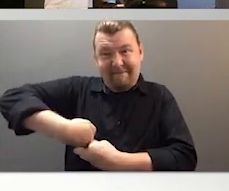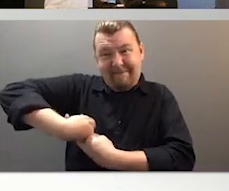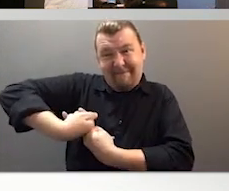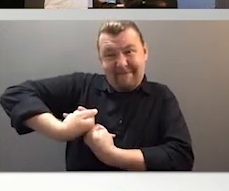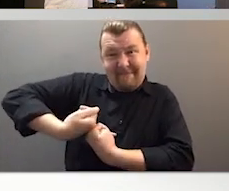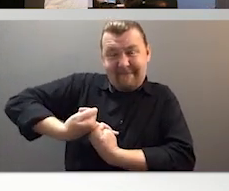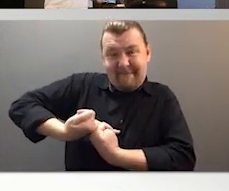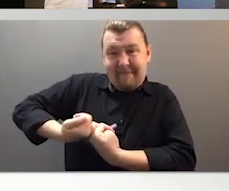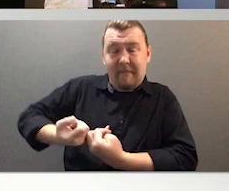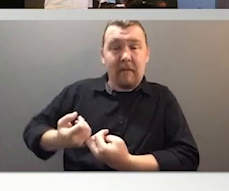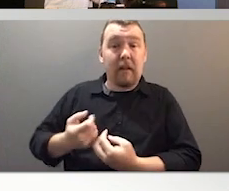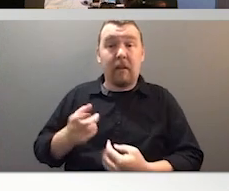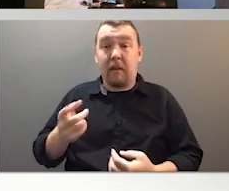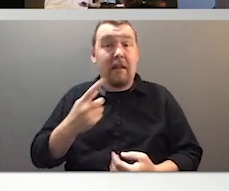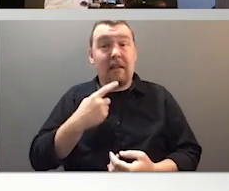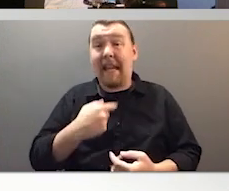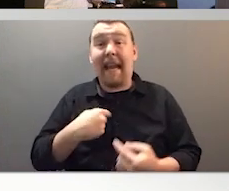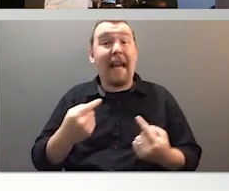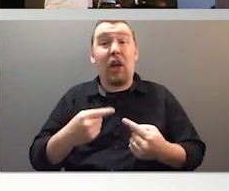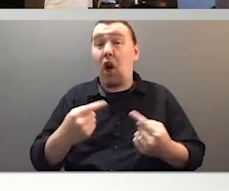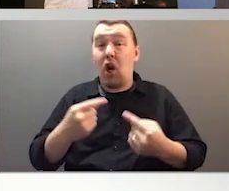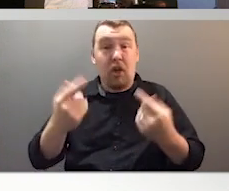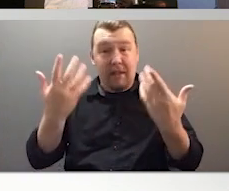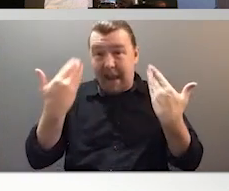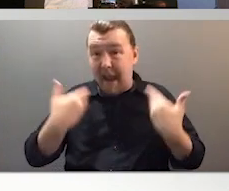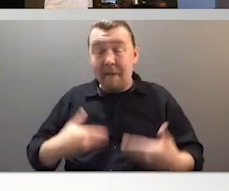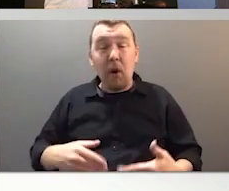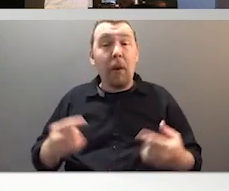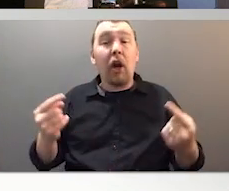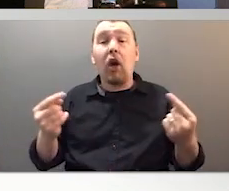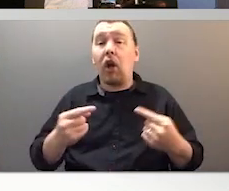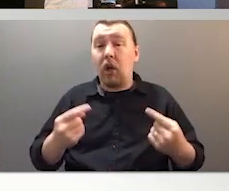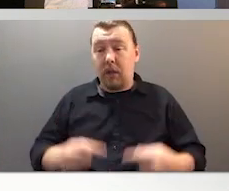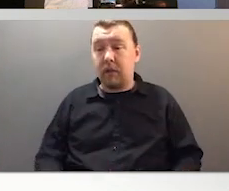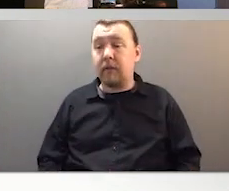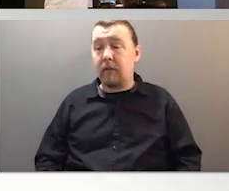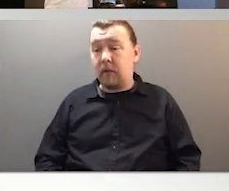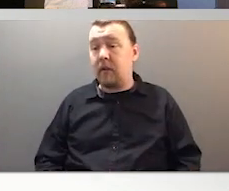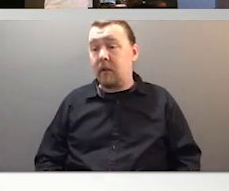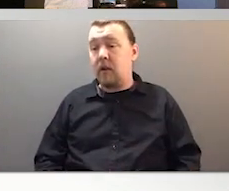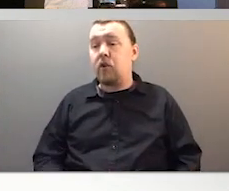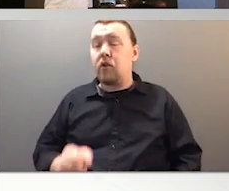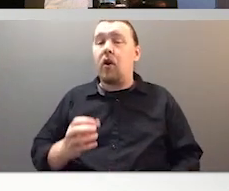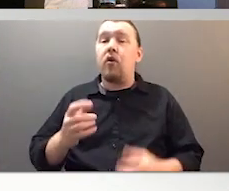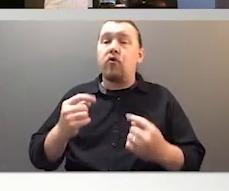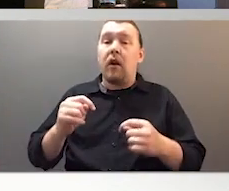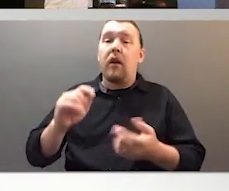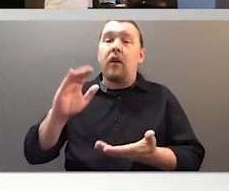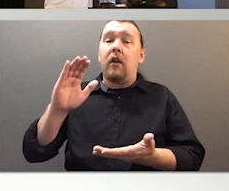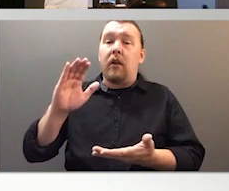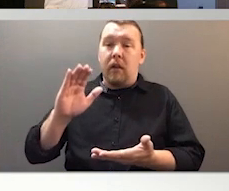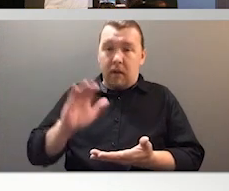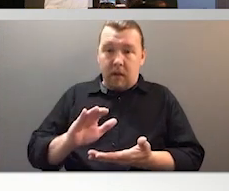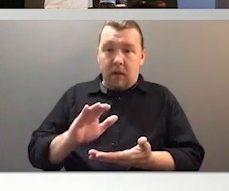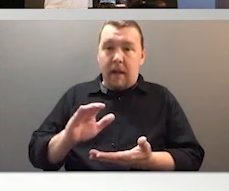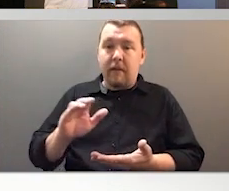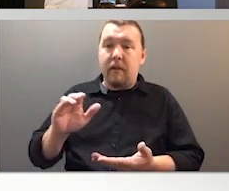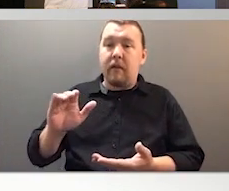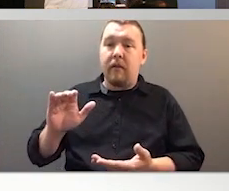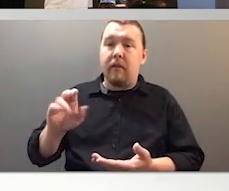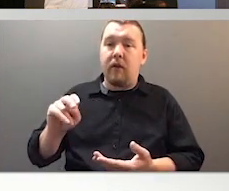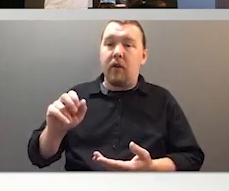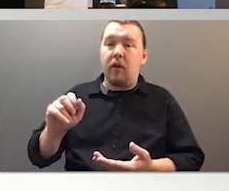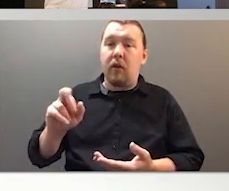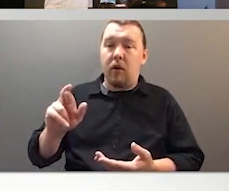like, I hurt. I hurt everywhere. And so to try to decrease narcotic use,